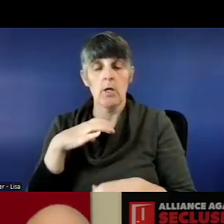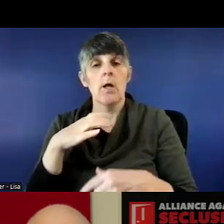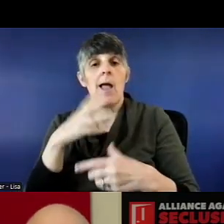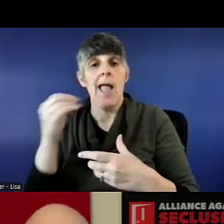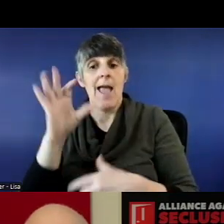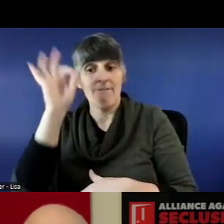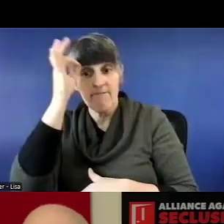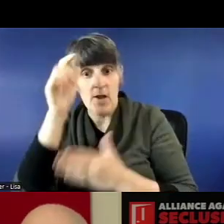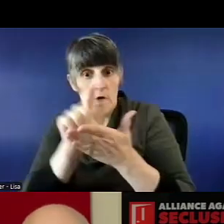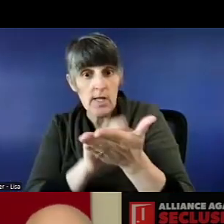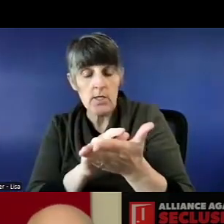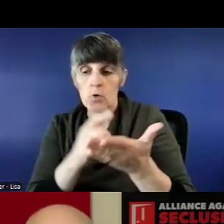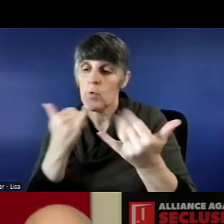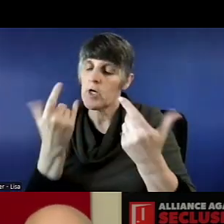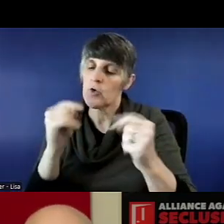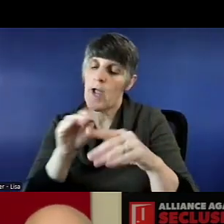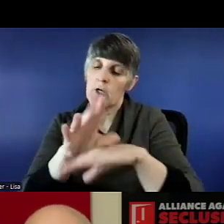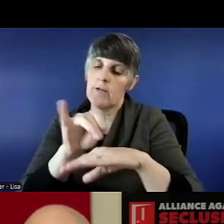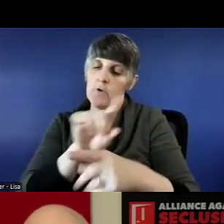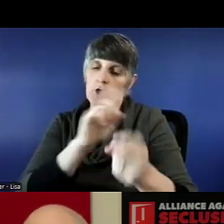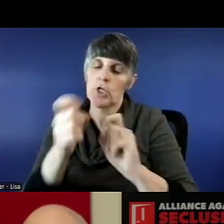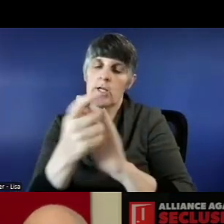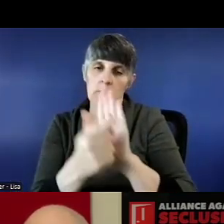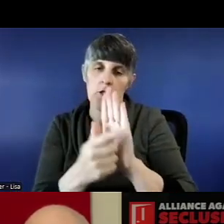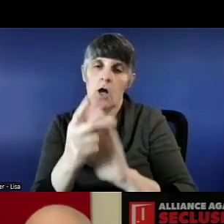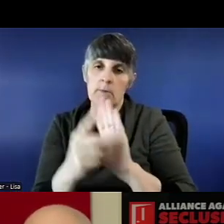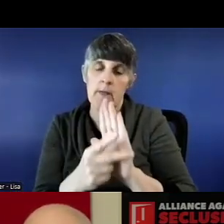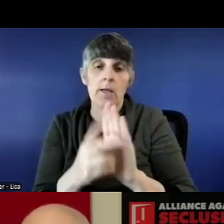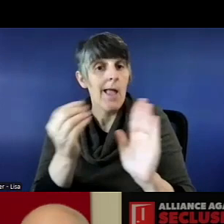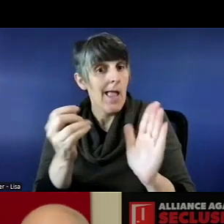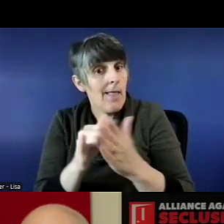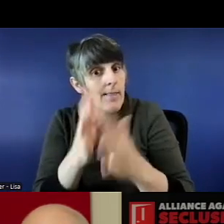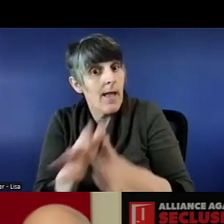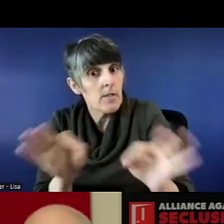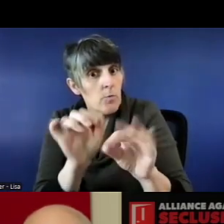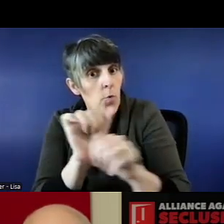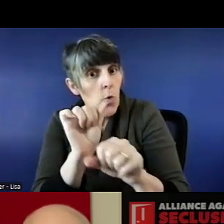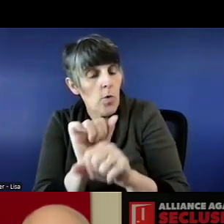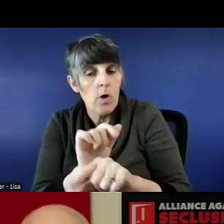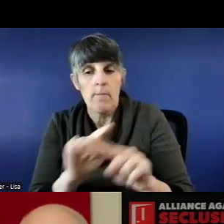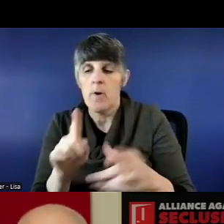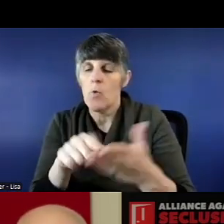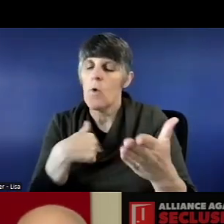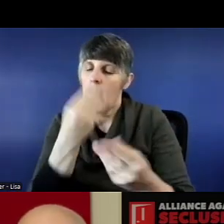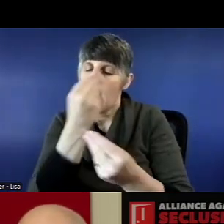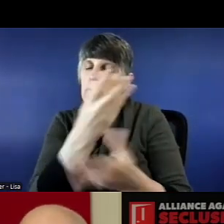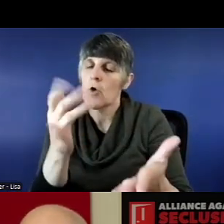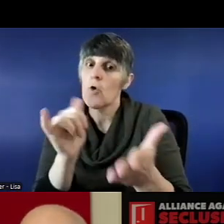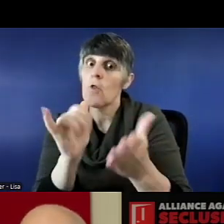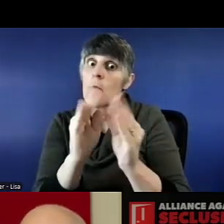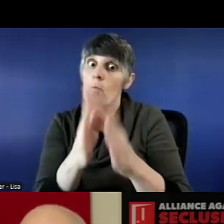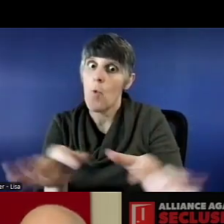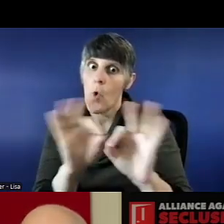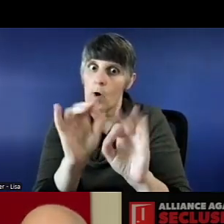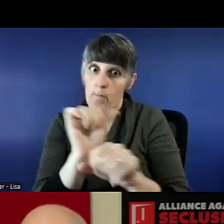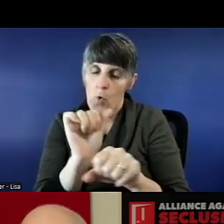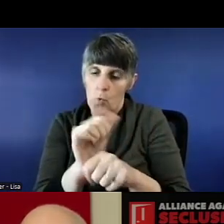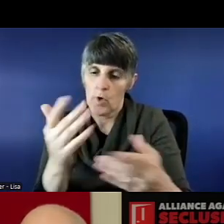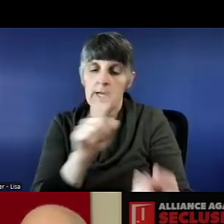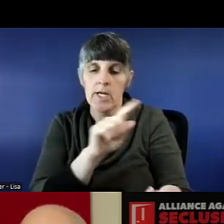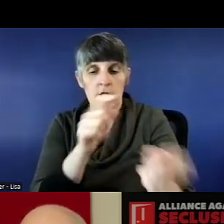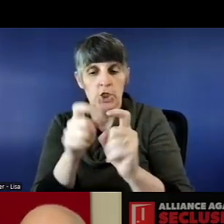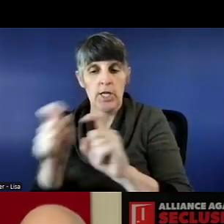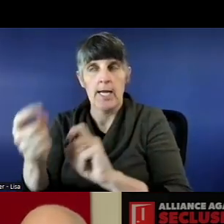legislation. We are trying to change laws and policies, and that's important work. But what I would say to you is the more important work is